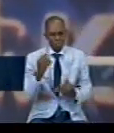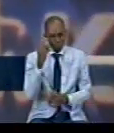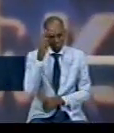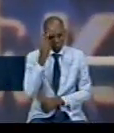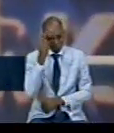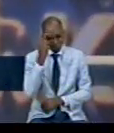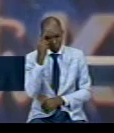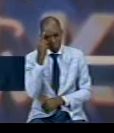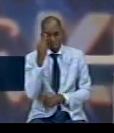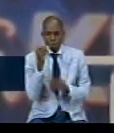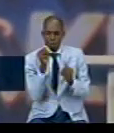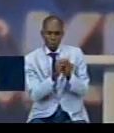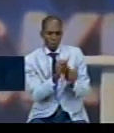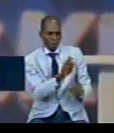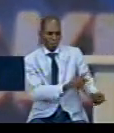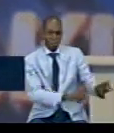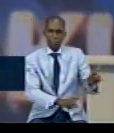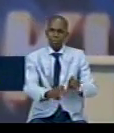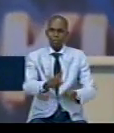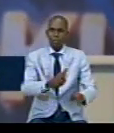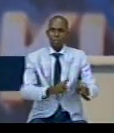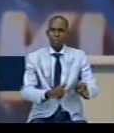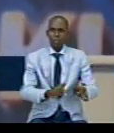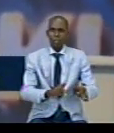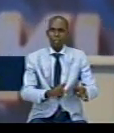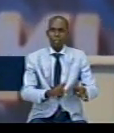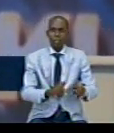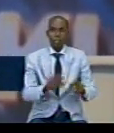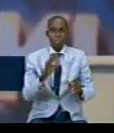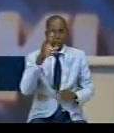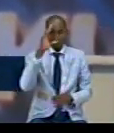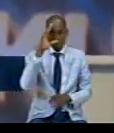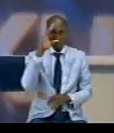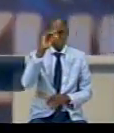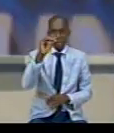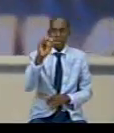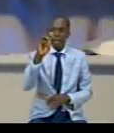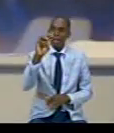with men. Remove that N,